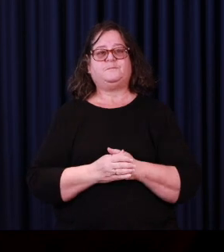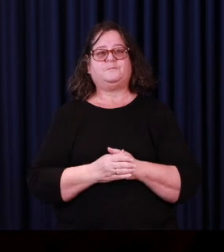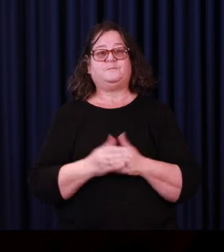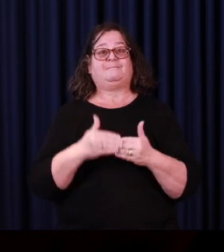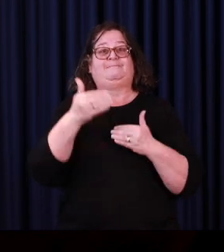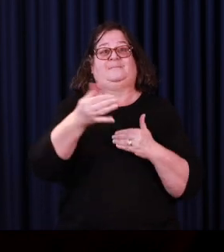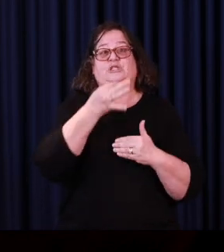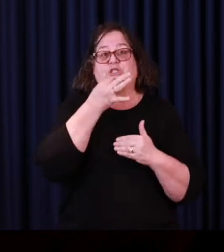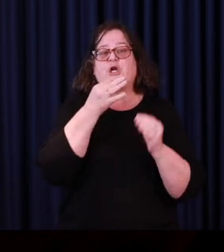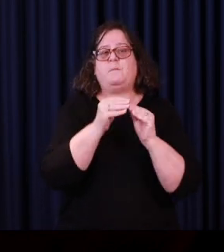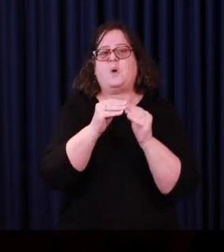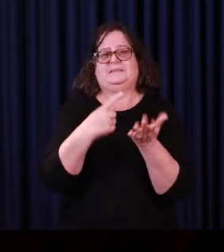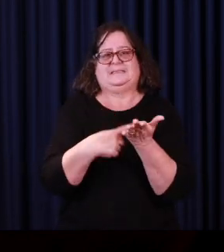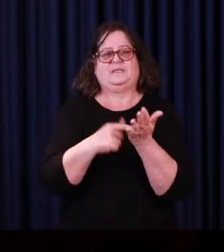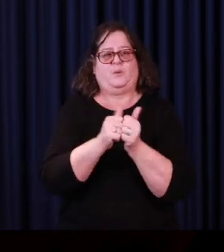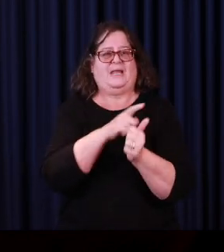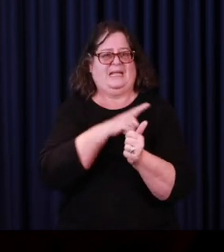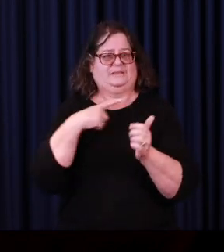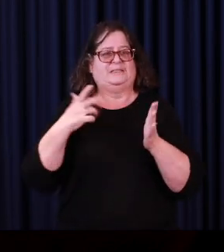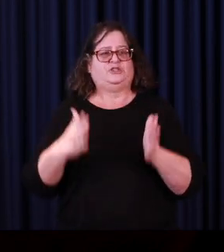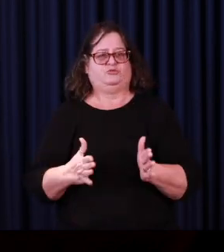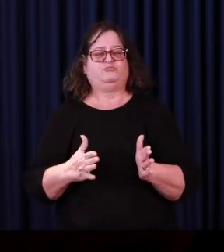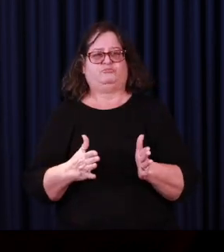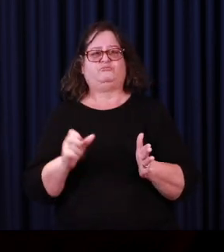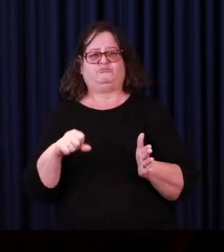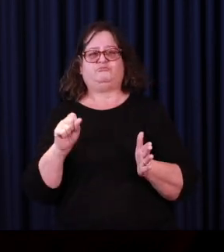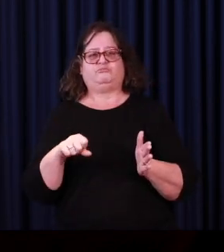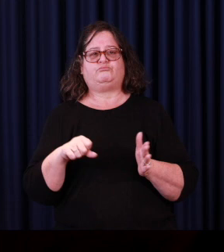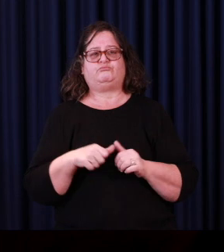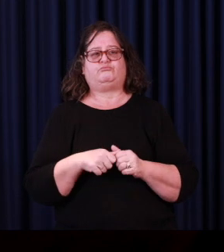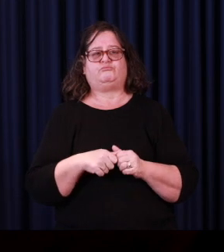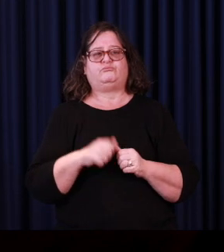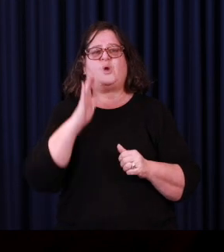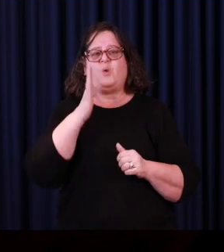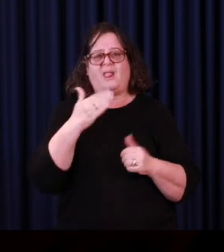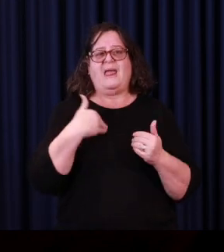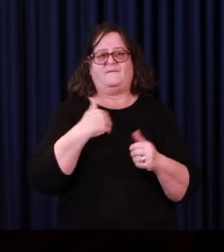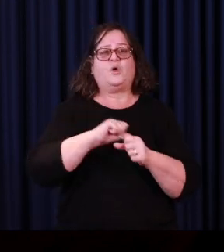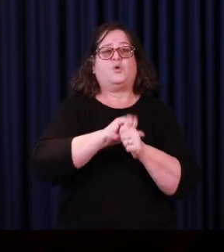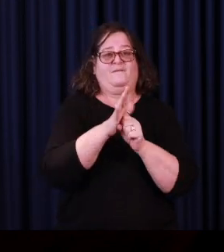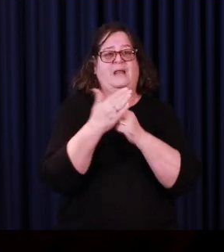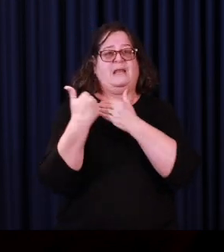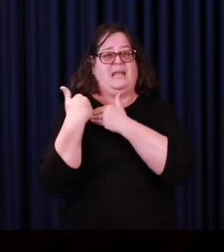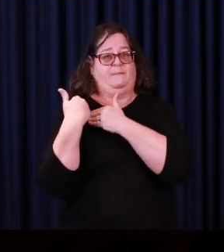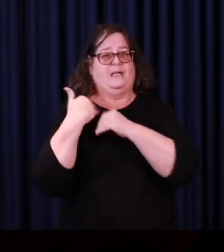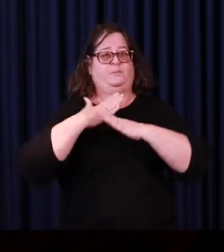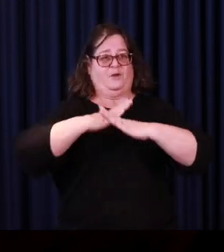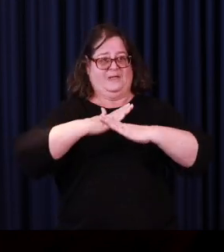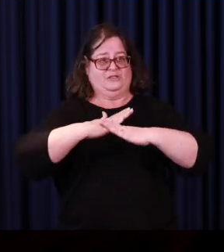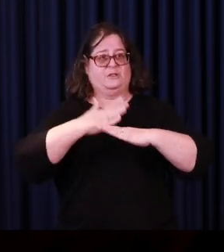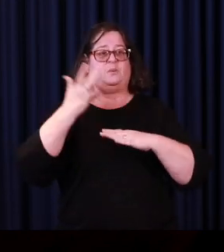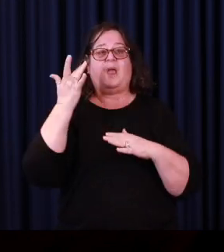There's general agreement, for instance, on COVID liability protection, so that a statewide emergency doesn't line